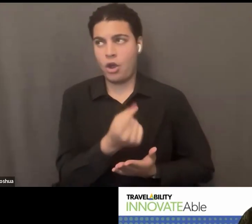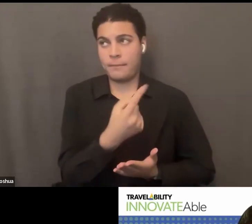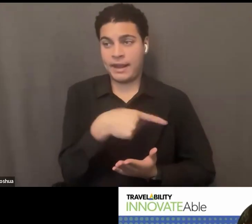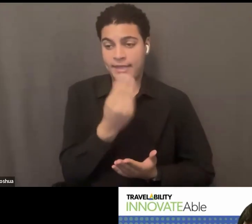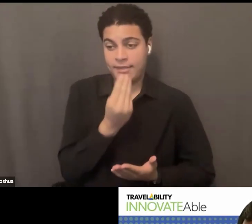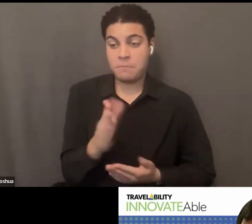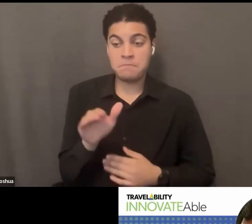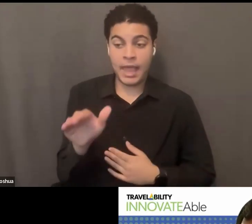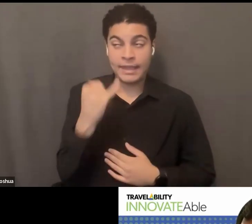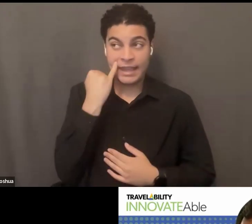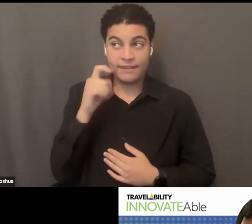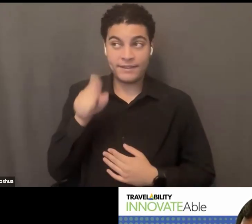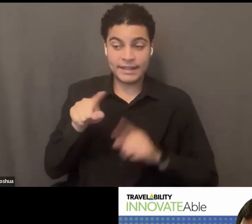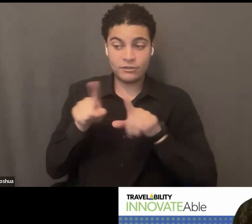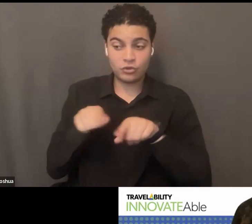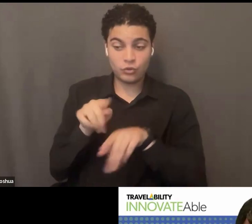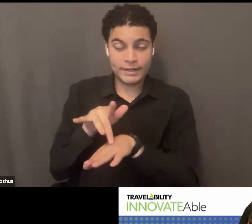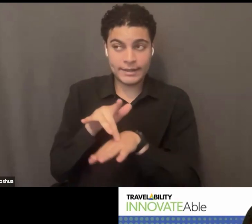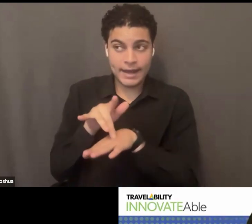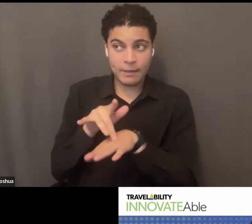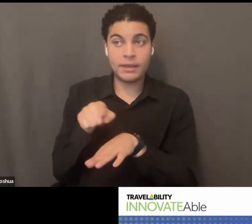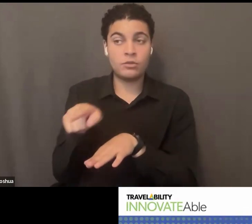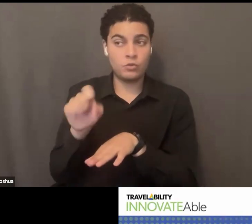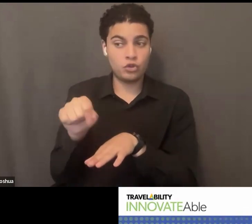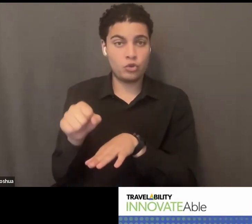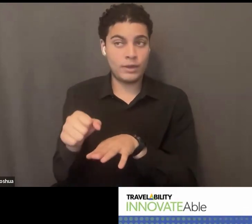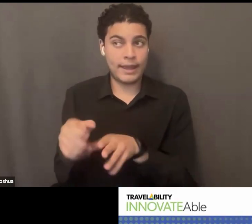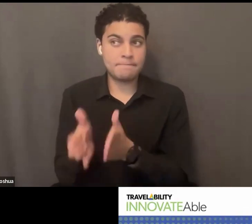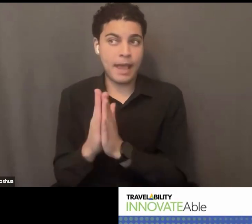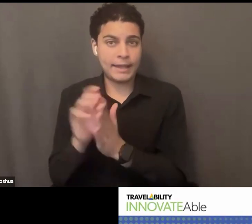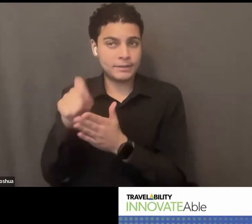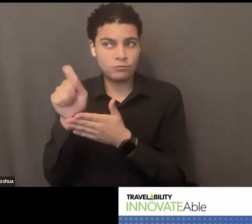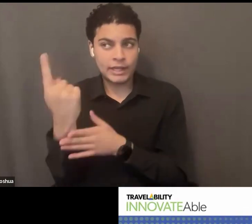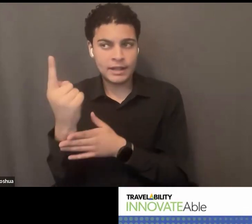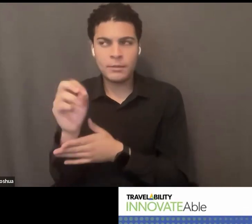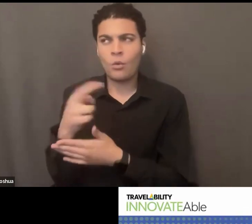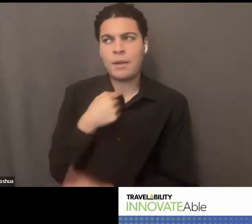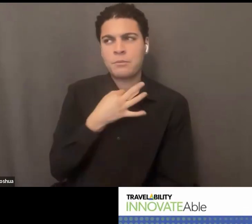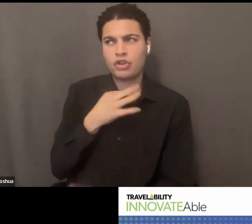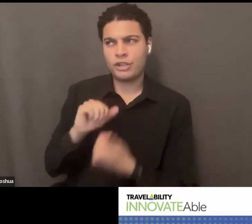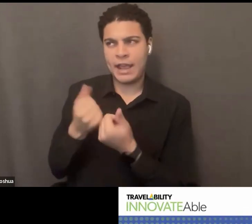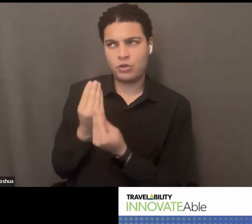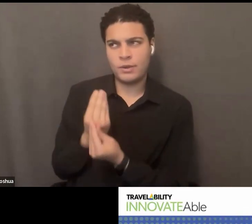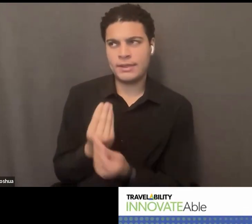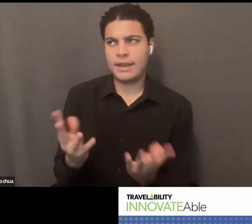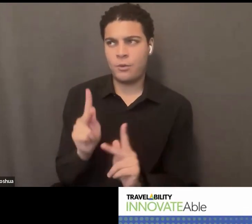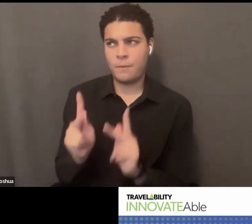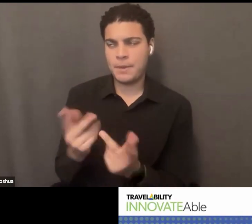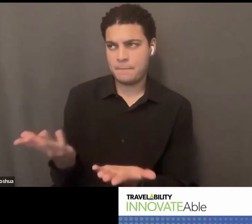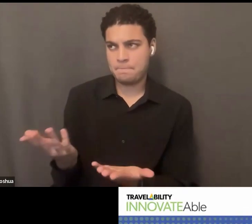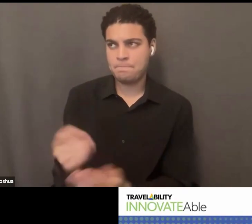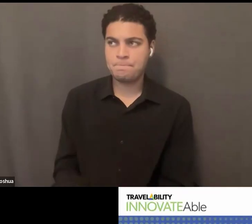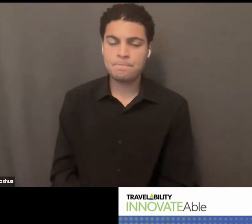typically, how are guests becoming aware of your product? Absolutely. Great question. So we have two different ways.